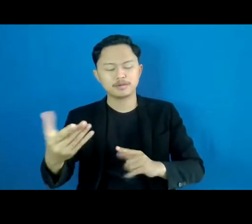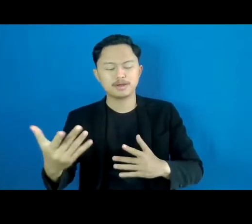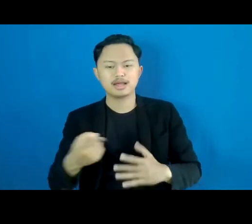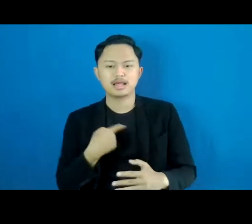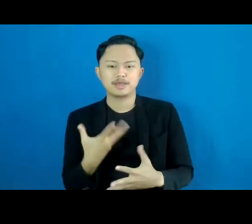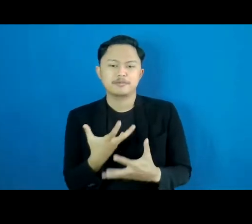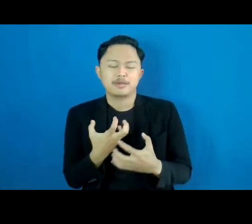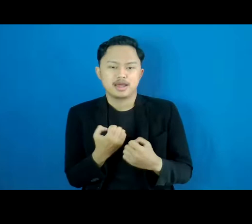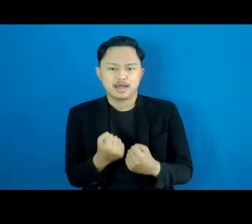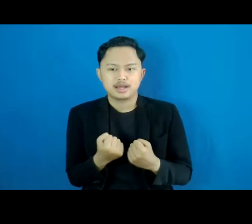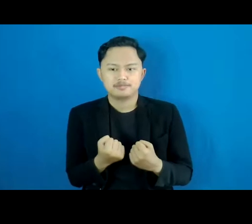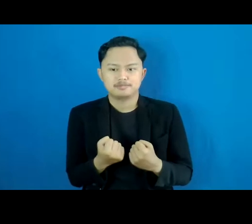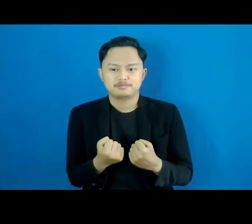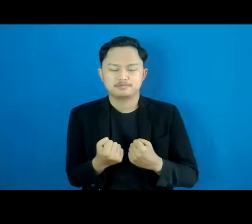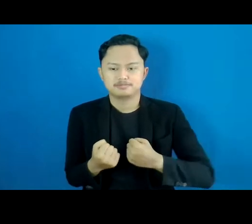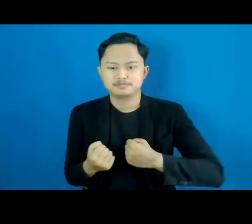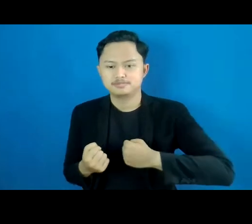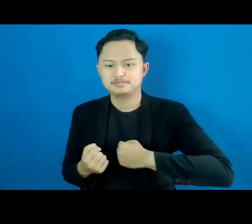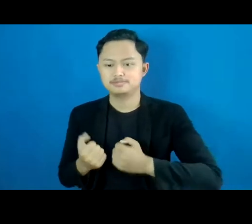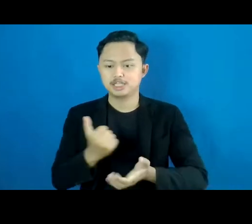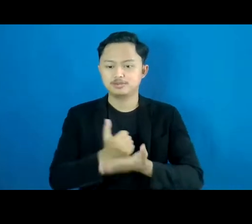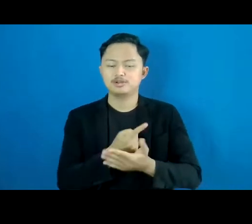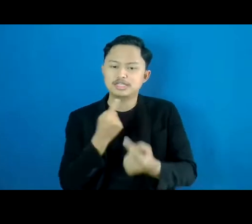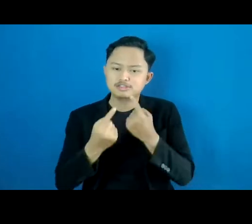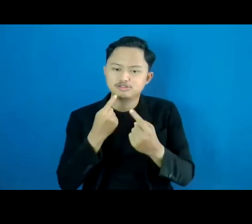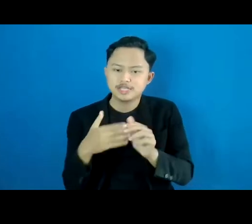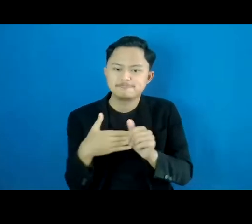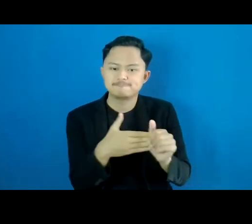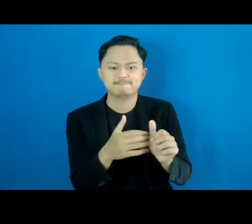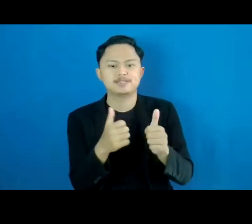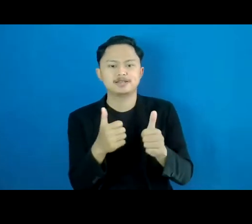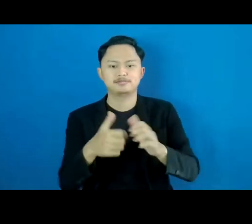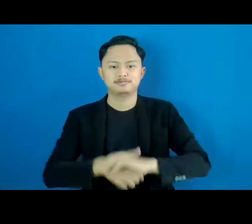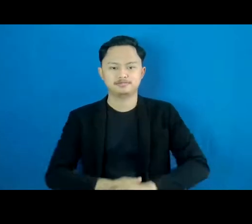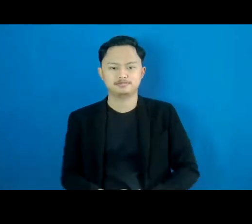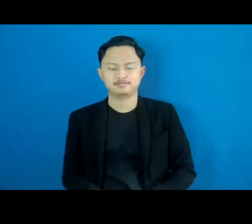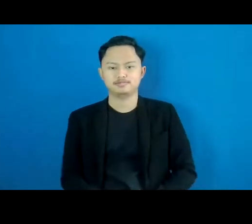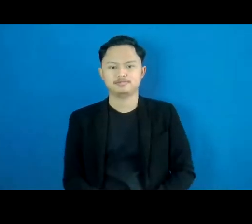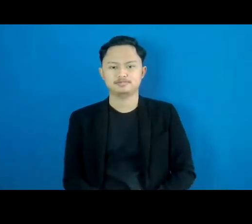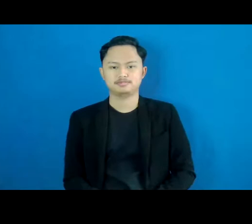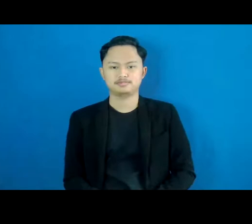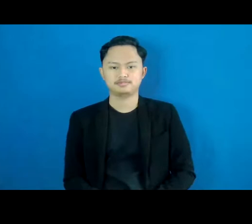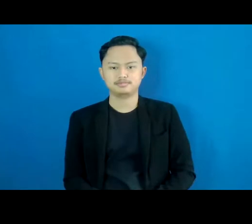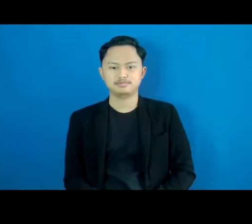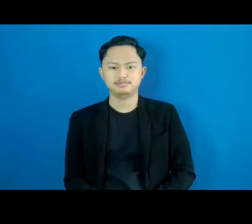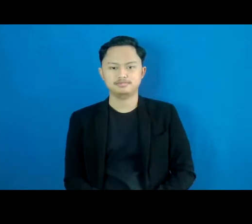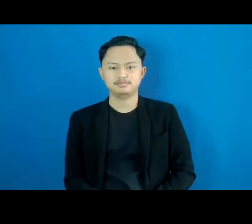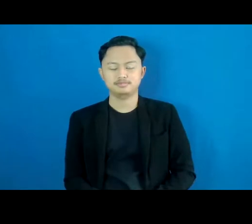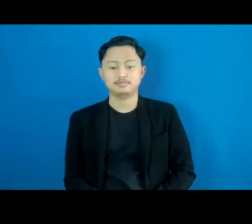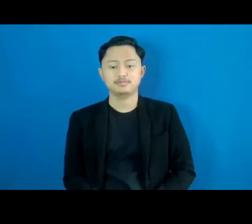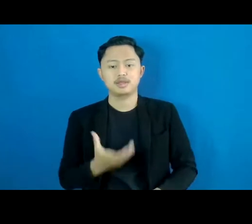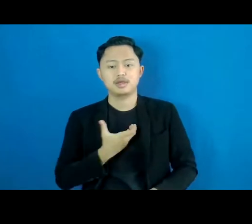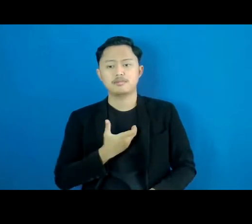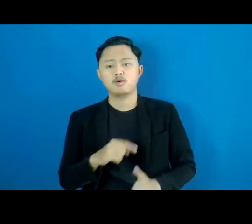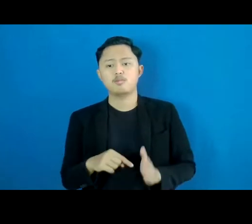a fruitful and rich discussion today. So I would like to start with